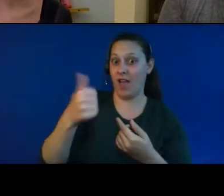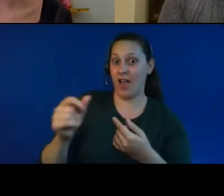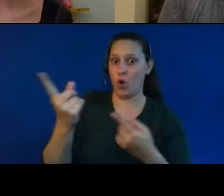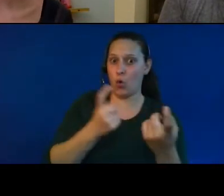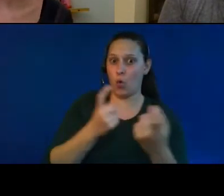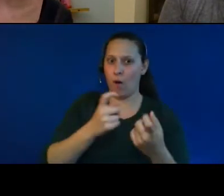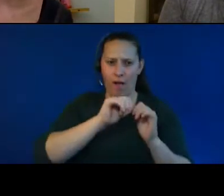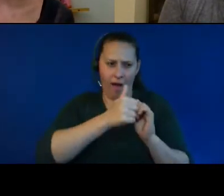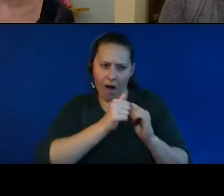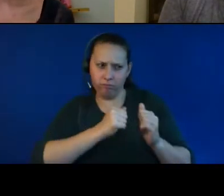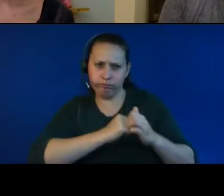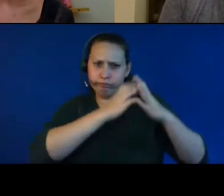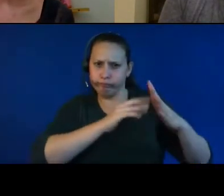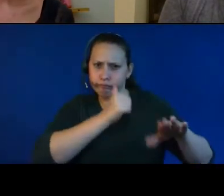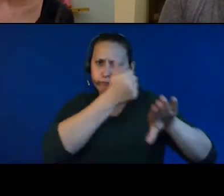so far.